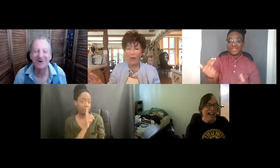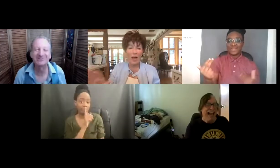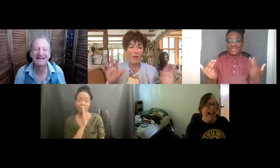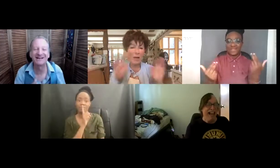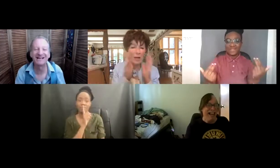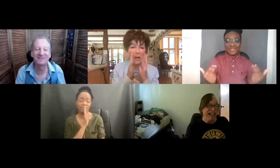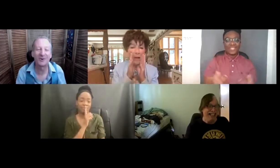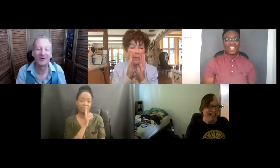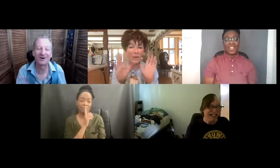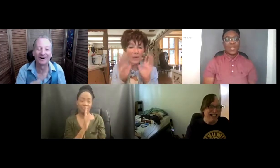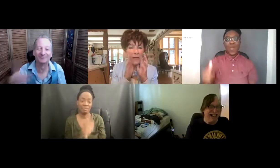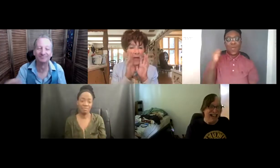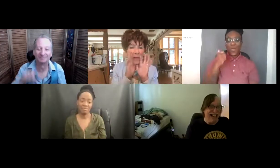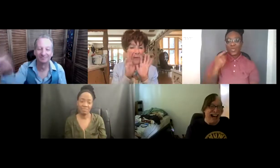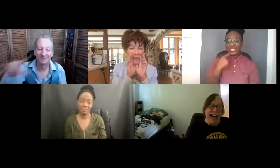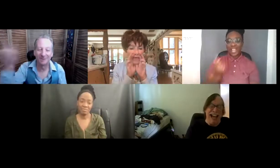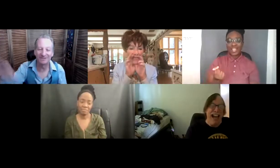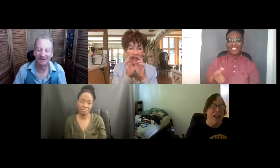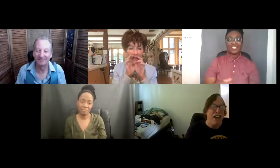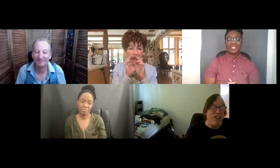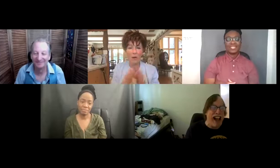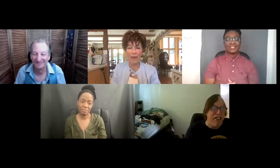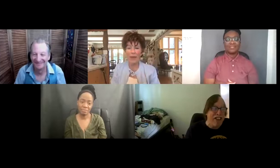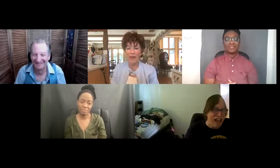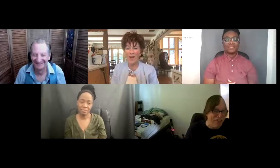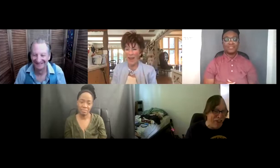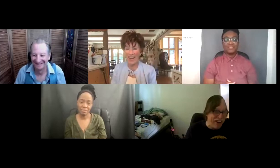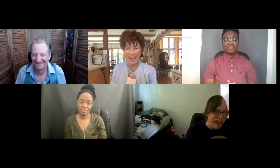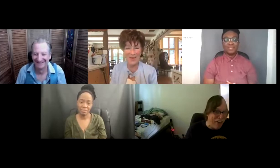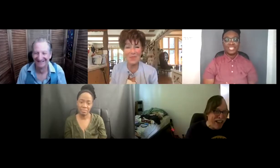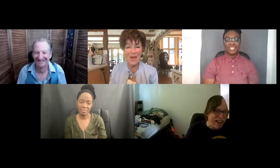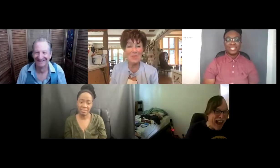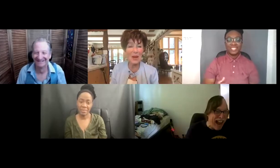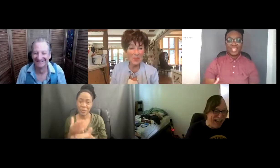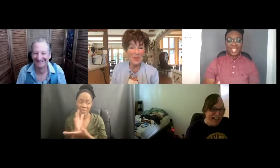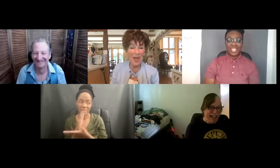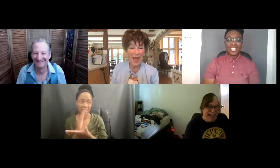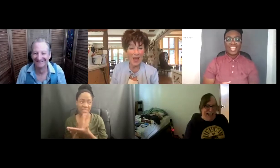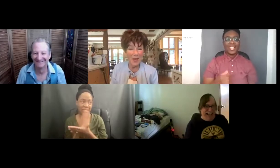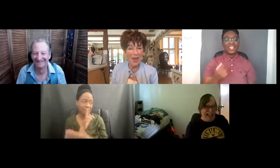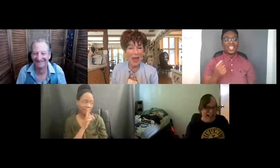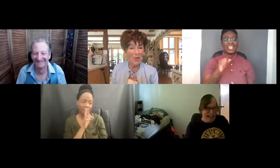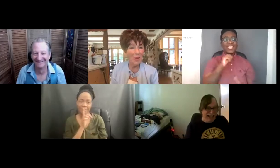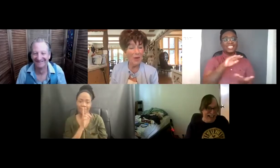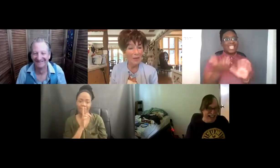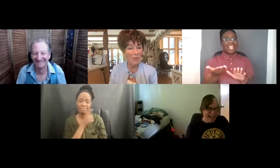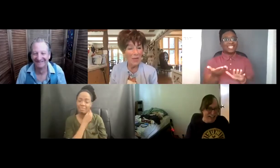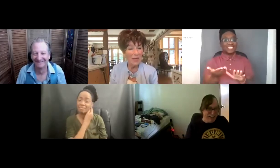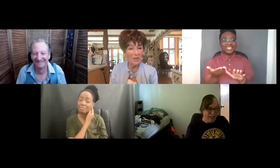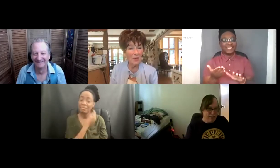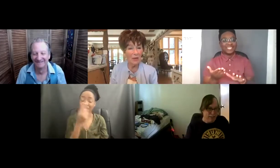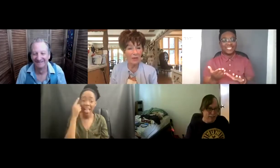We won't tell him apparently he isn't around anymore, though. No, he's dead. I thought he